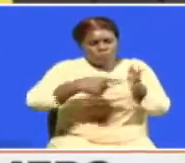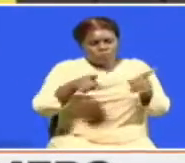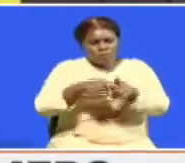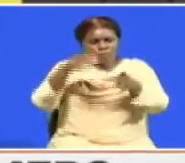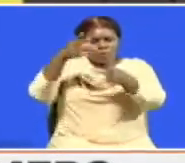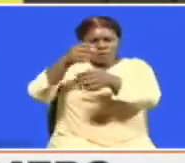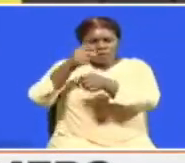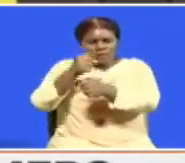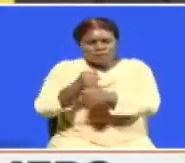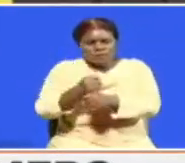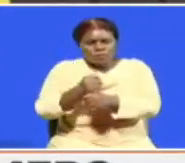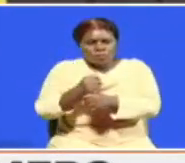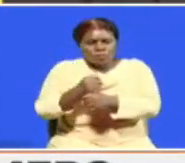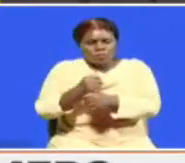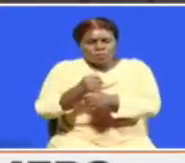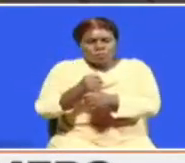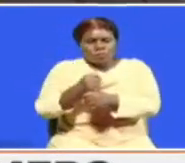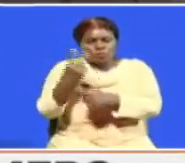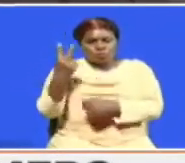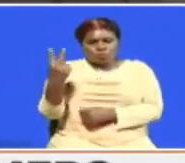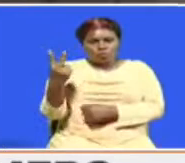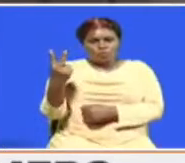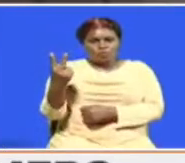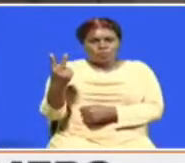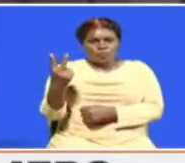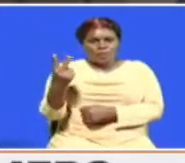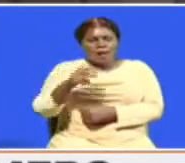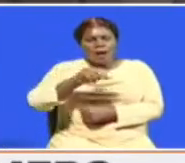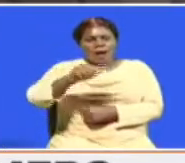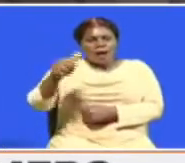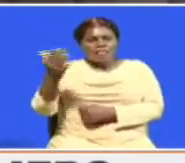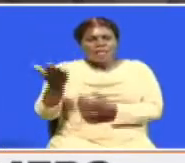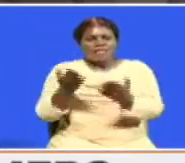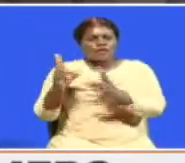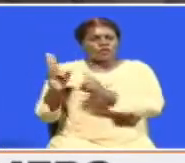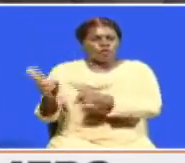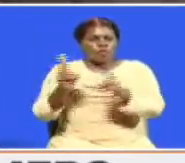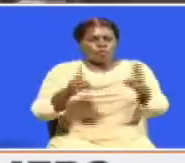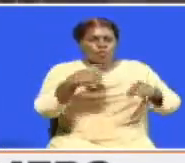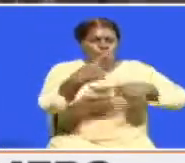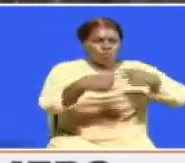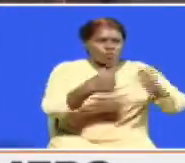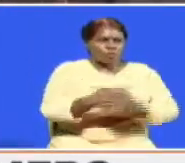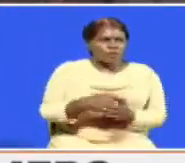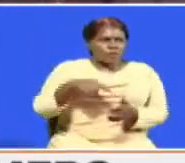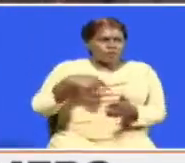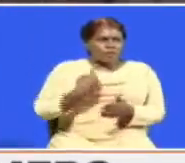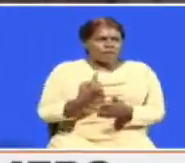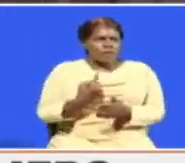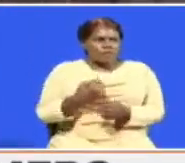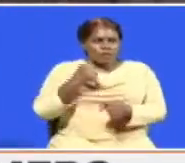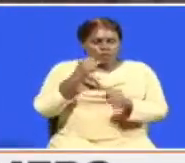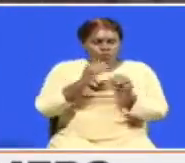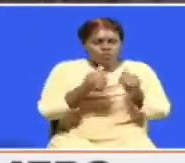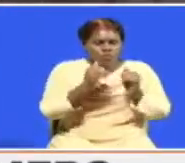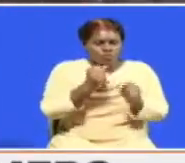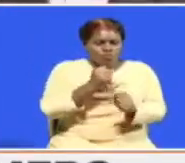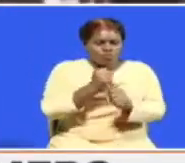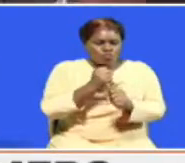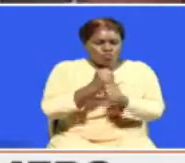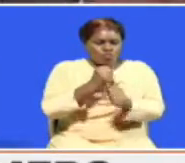kampuni haswa Olepito na West Kenya at large, kuna shughuli zingine ziliendelea kama kawaida. Tumekuwa tukifanyia wakulima